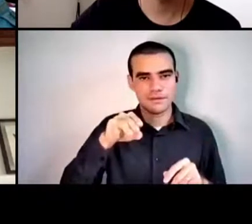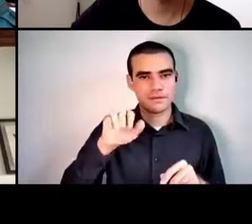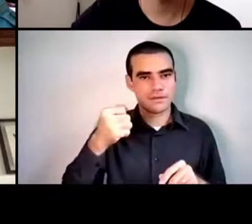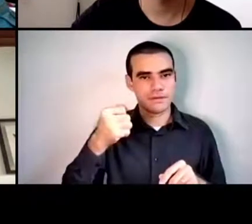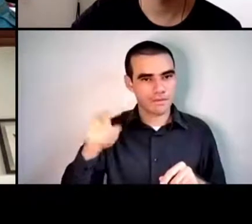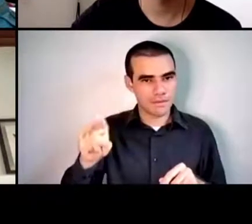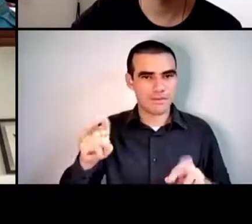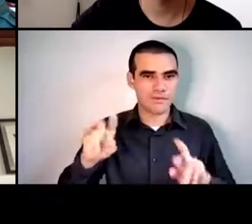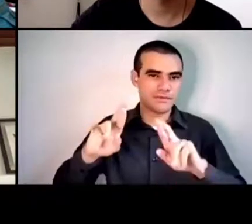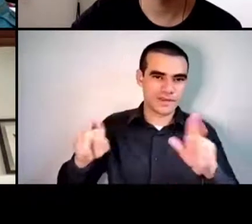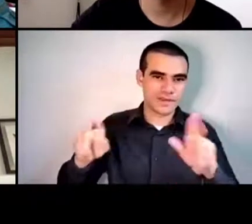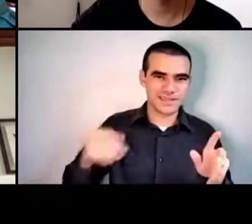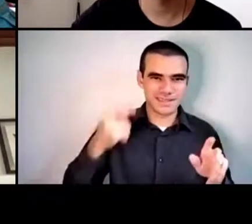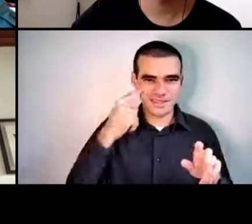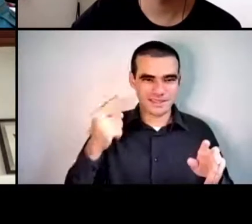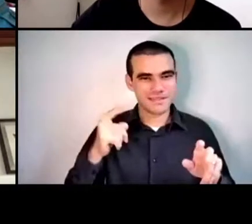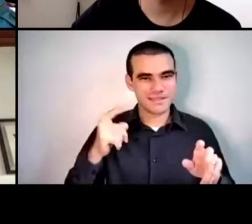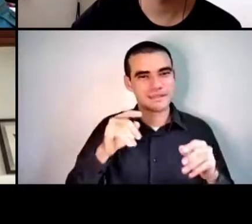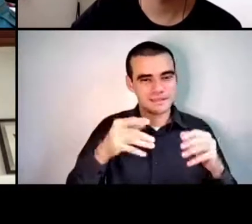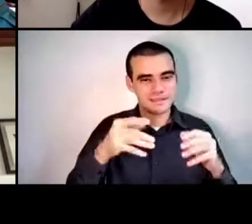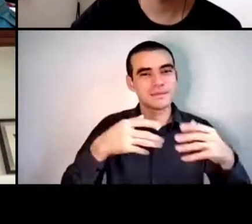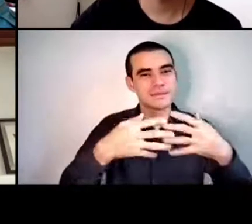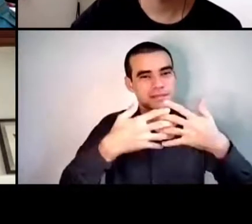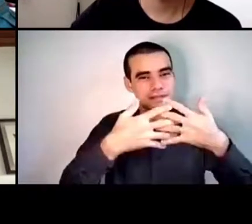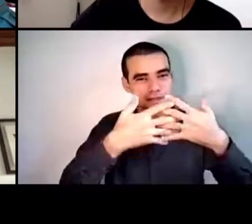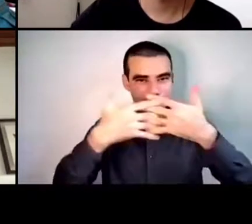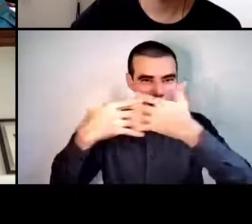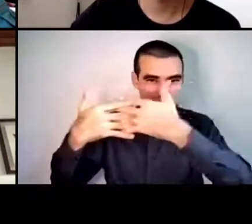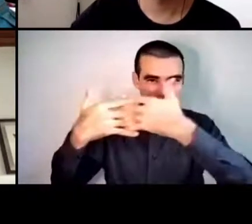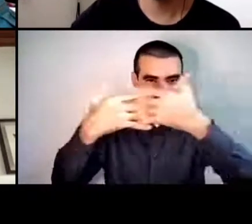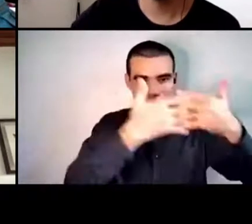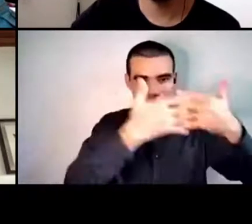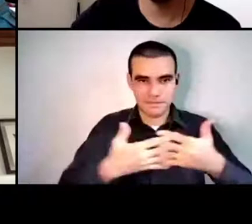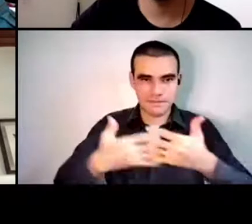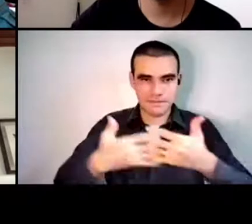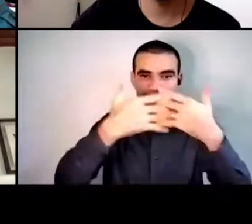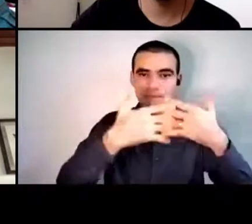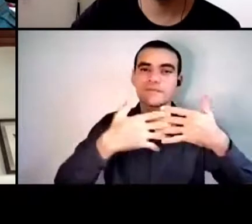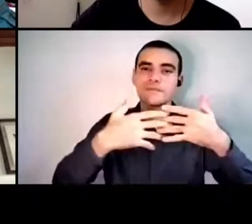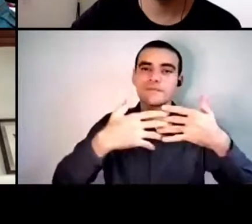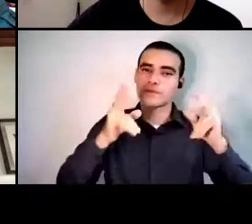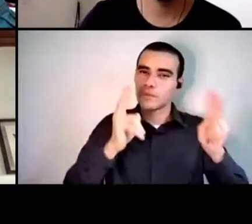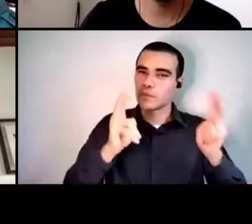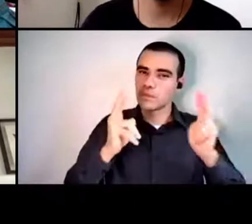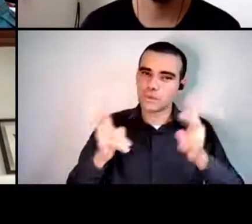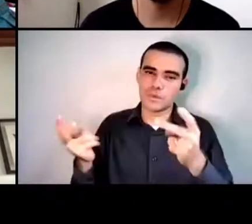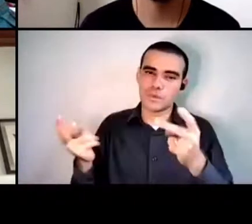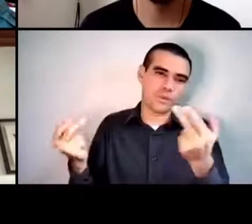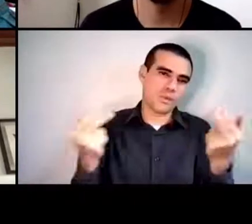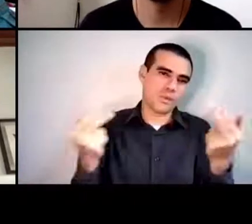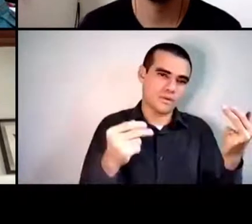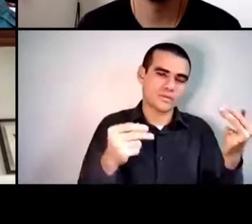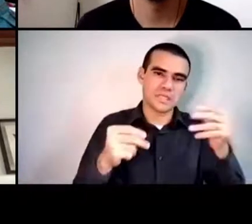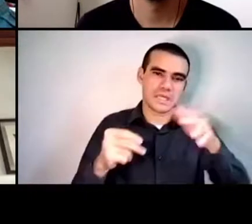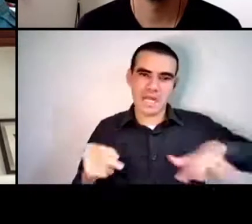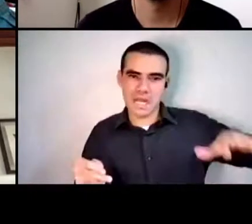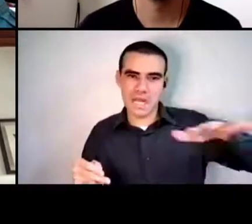and captivity salmon. These things should be together, dividing the space.